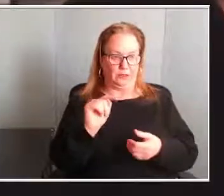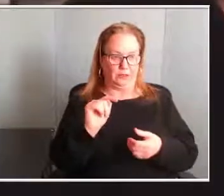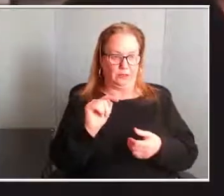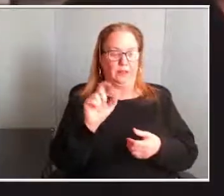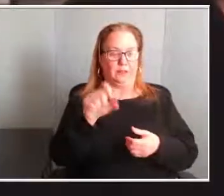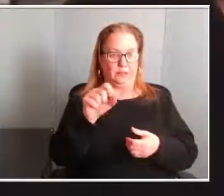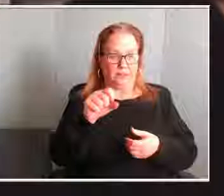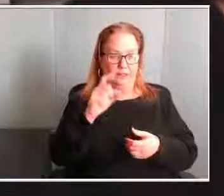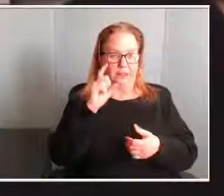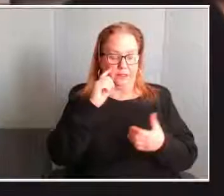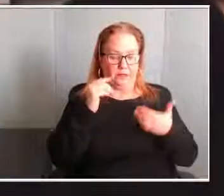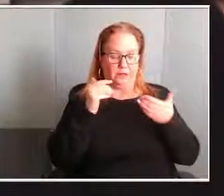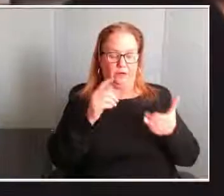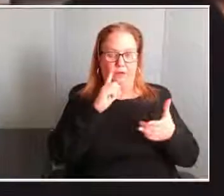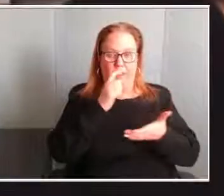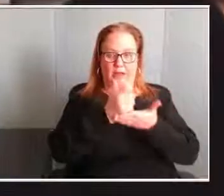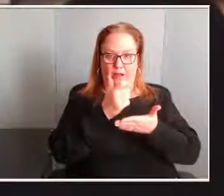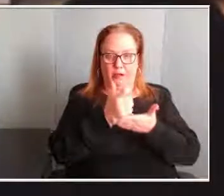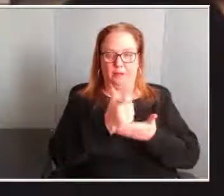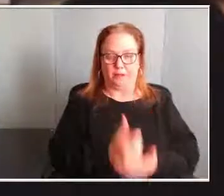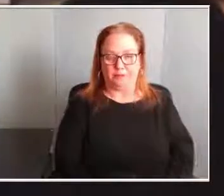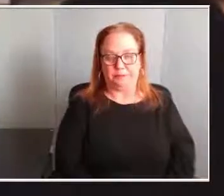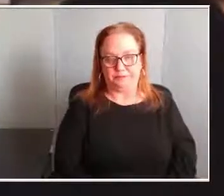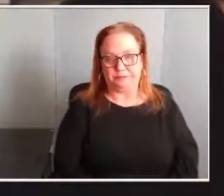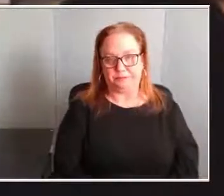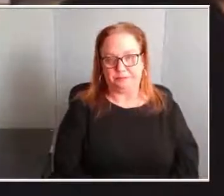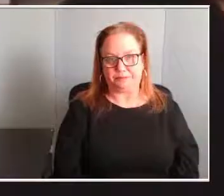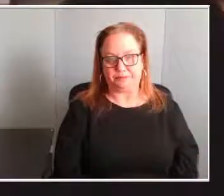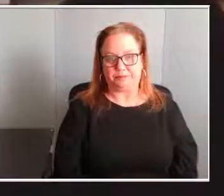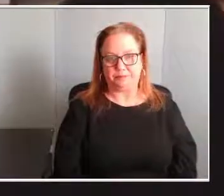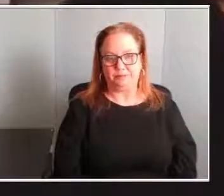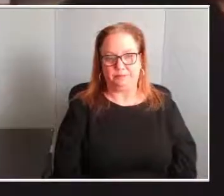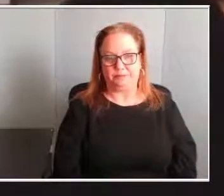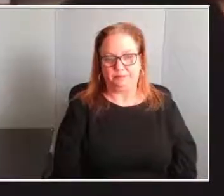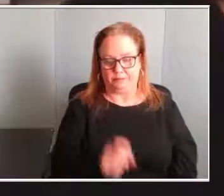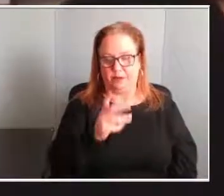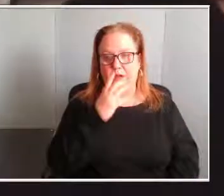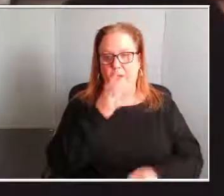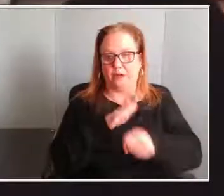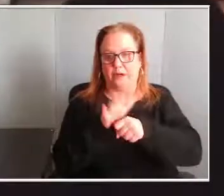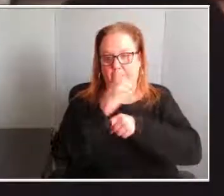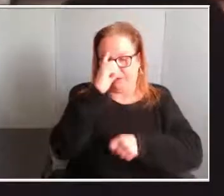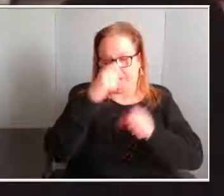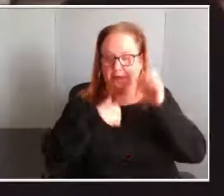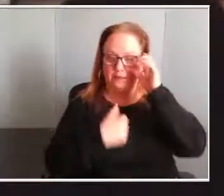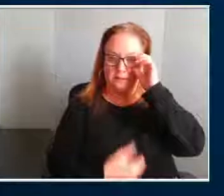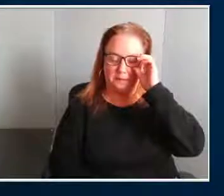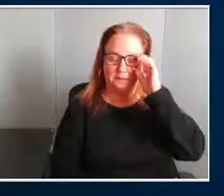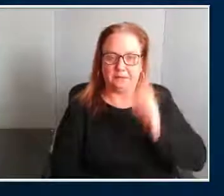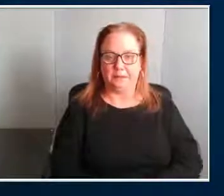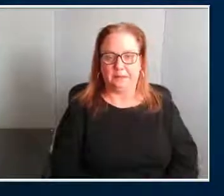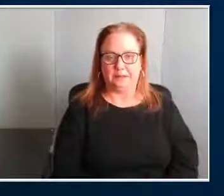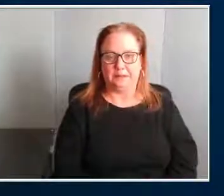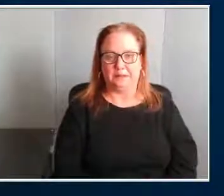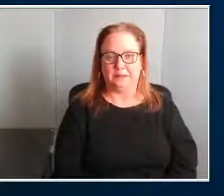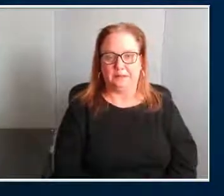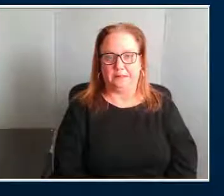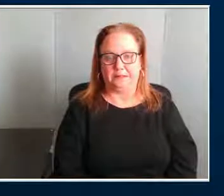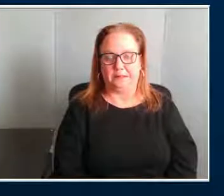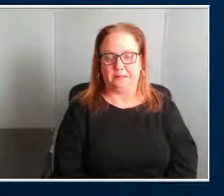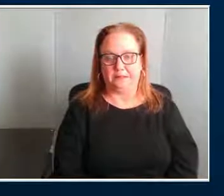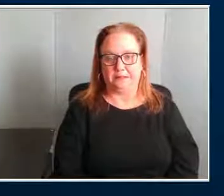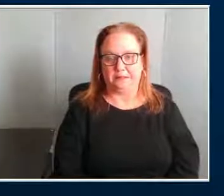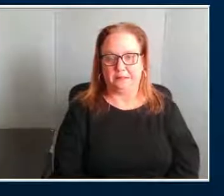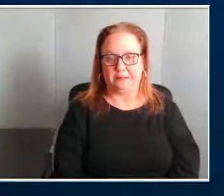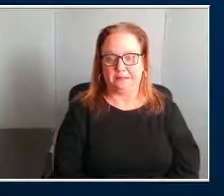said, yes, I think it'll really help you. So, okay, that's good enough for me. let's do You it. know, I think